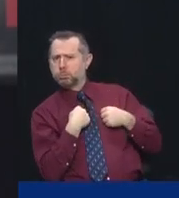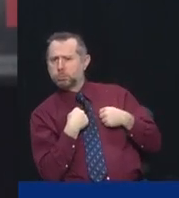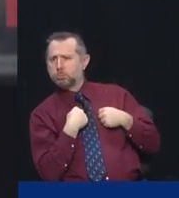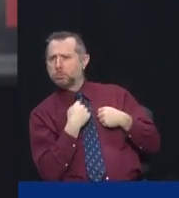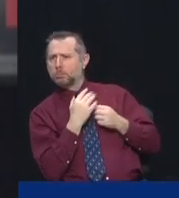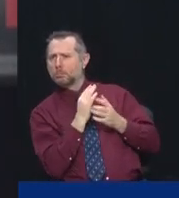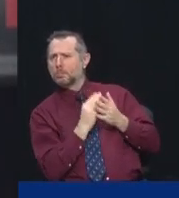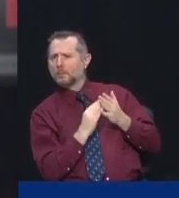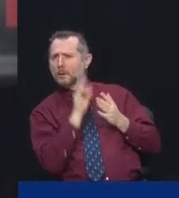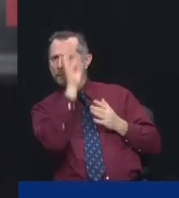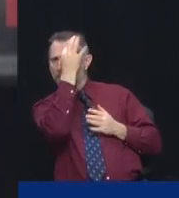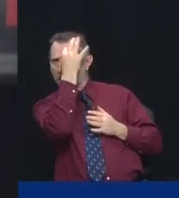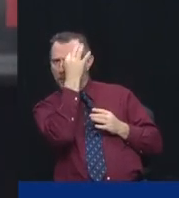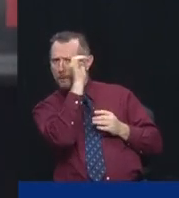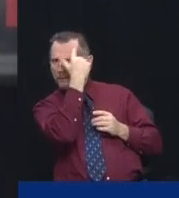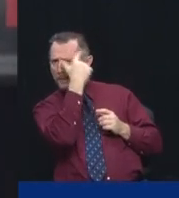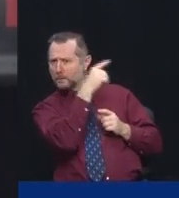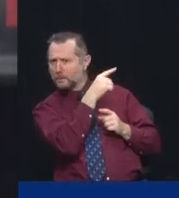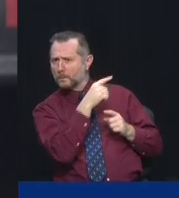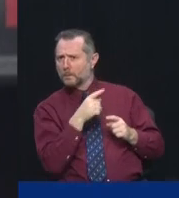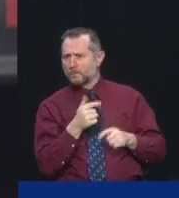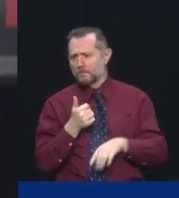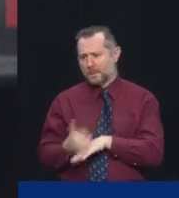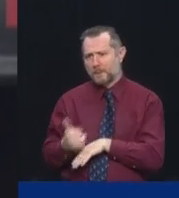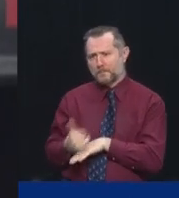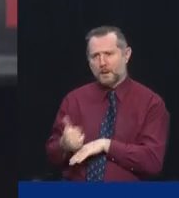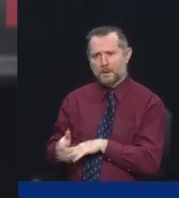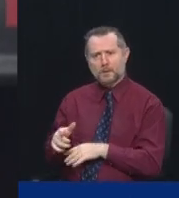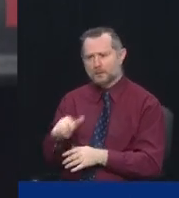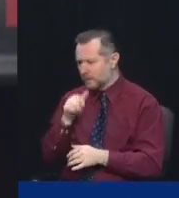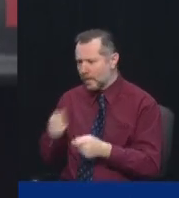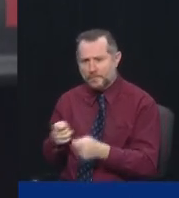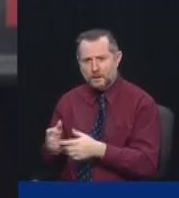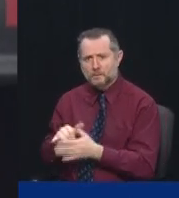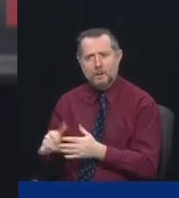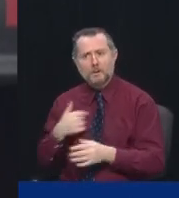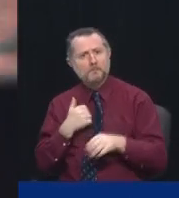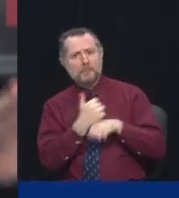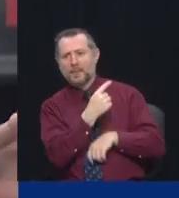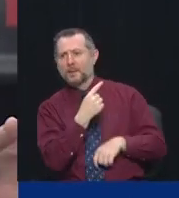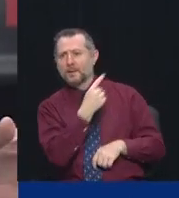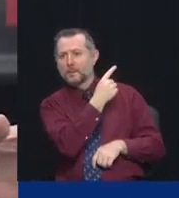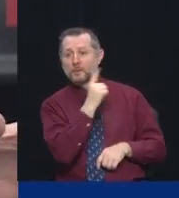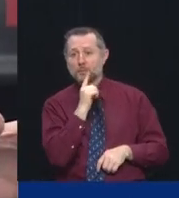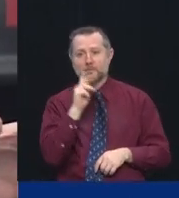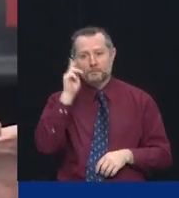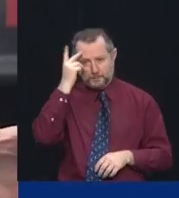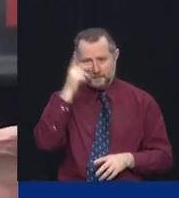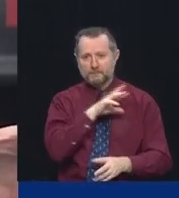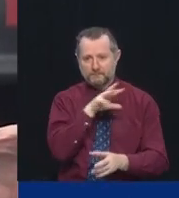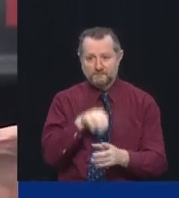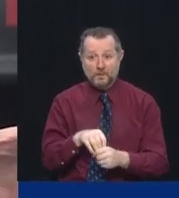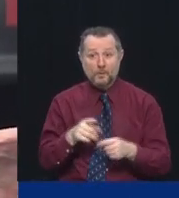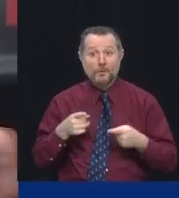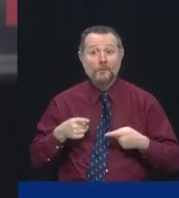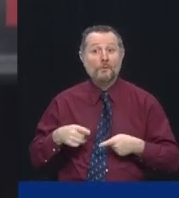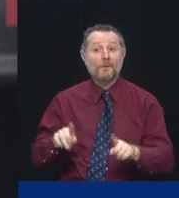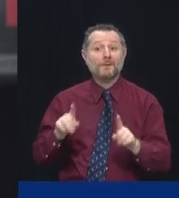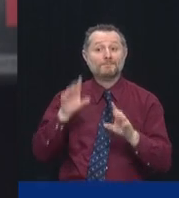Democratic states for not handling it. And it was highly political. It was in the middle of a presidential